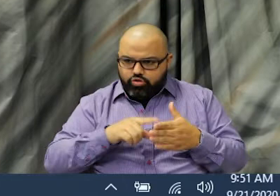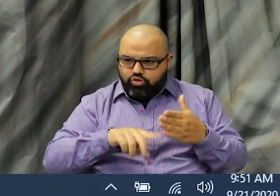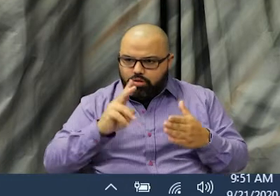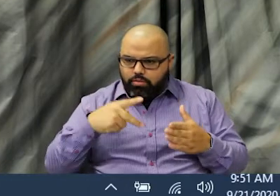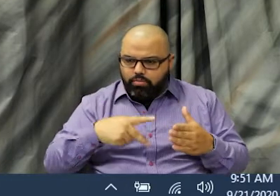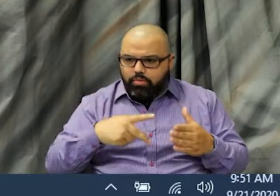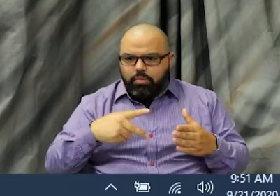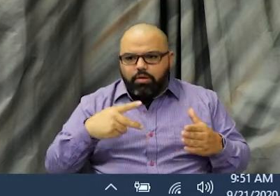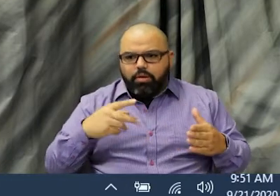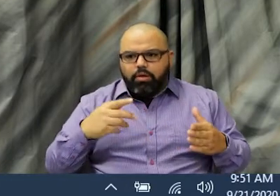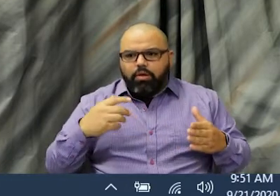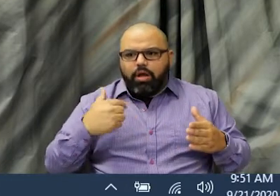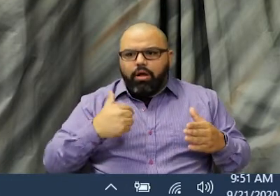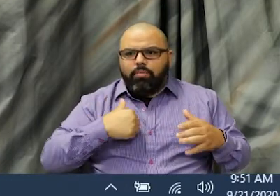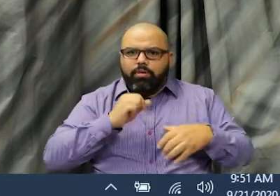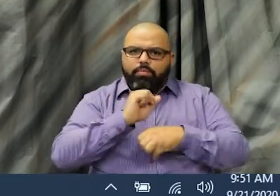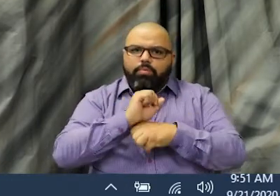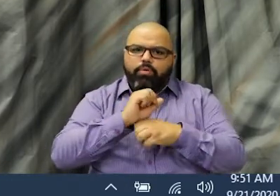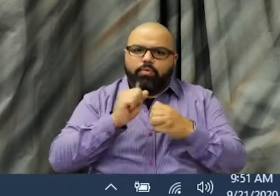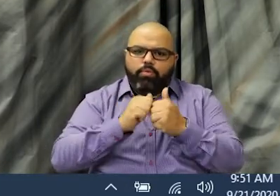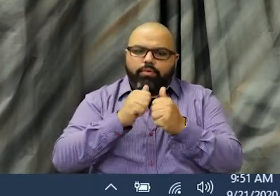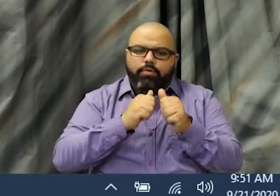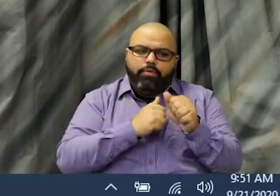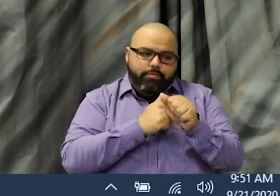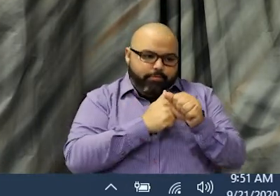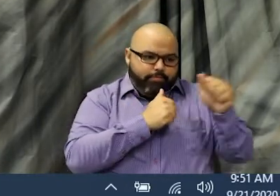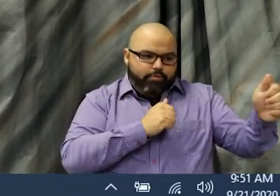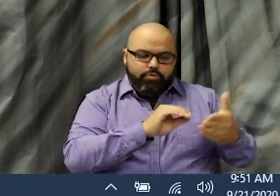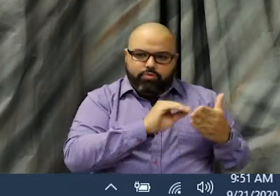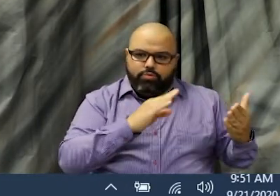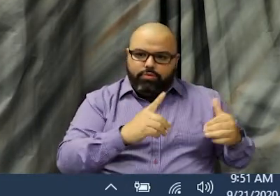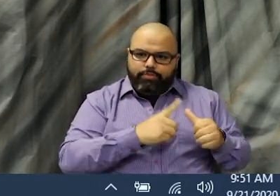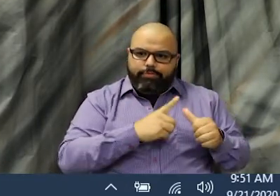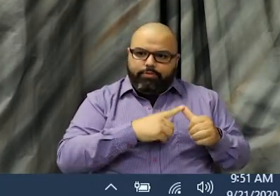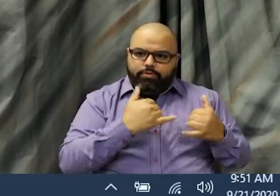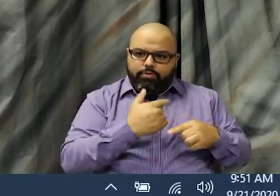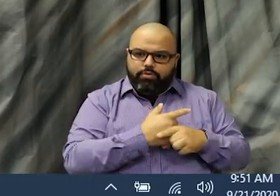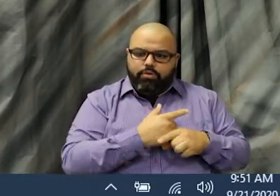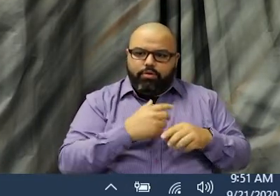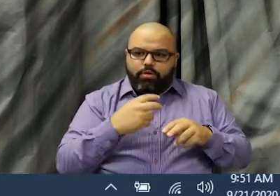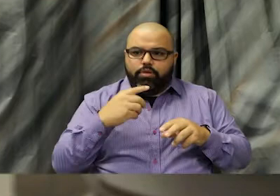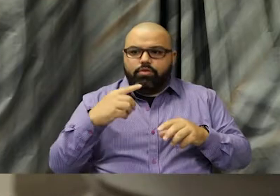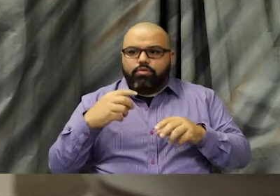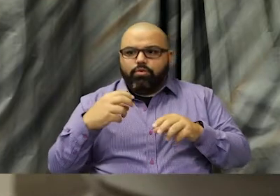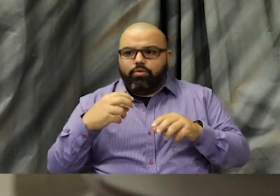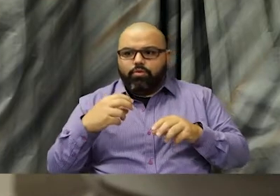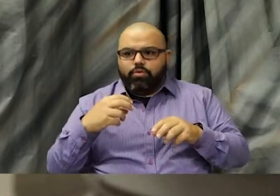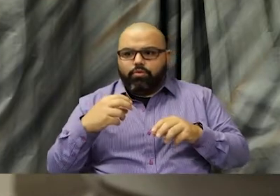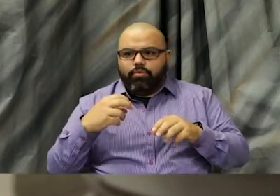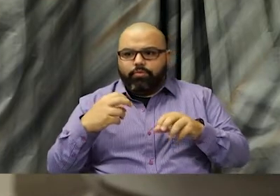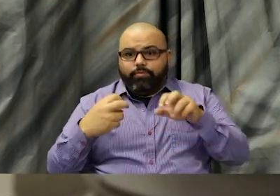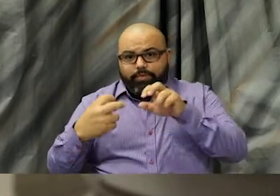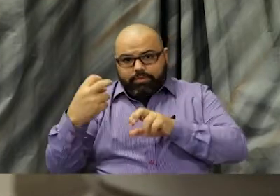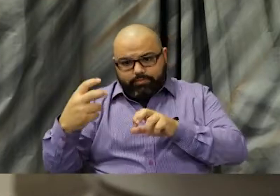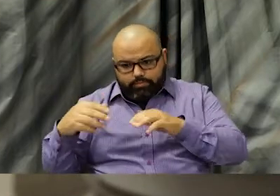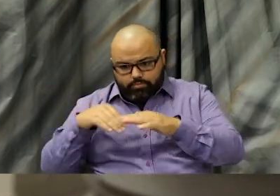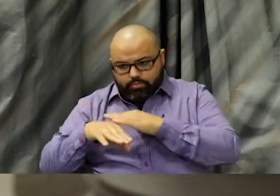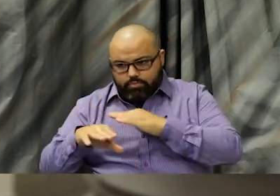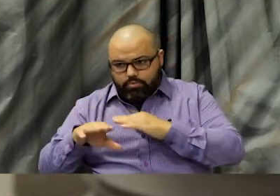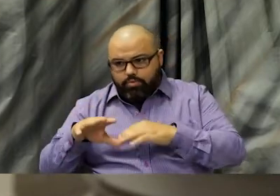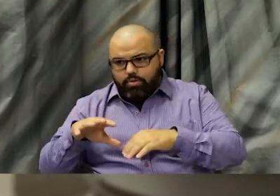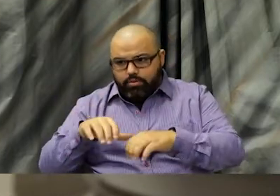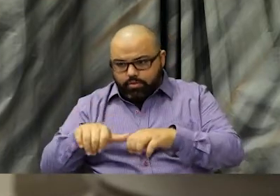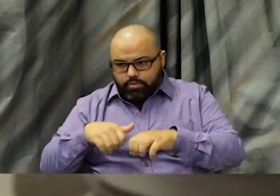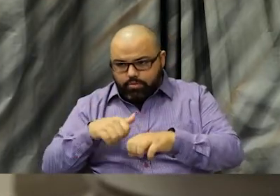we've done the checkup, that I am going to be working with virtual students first today. So face-to-face, you have to go and do your